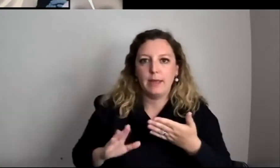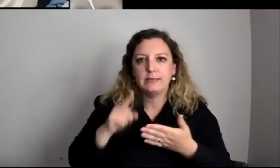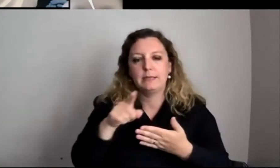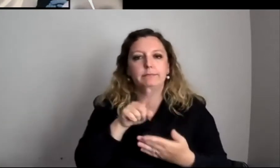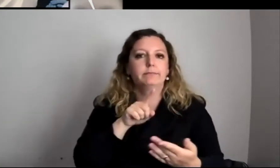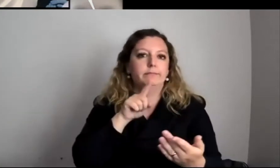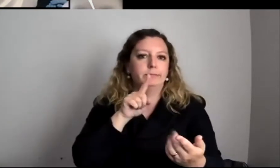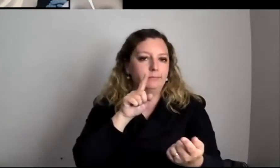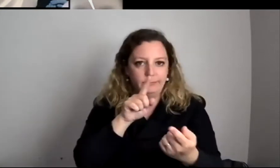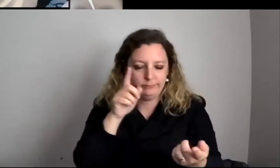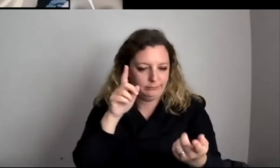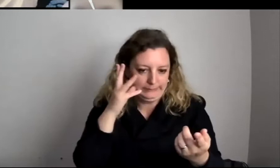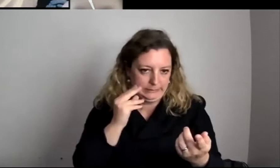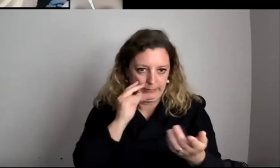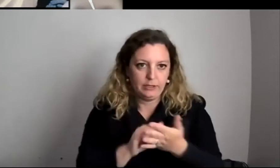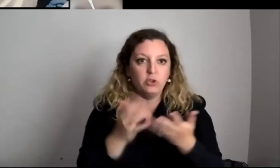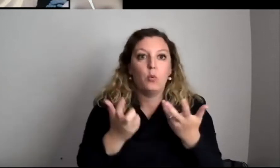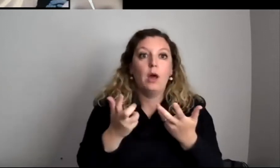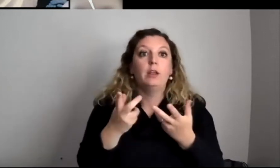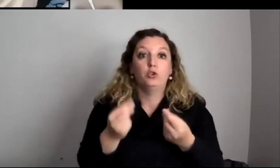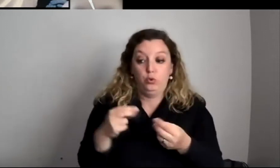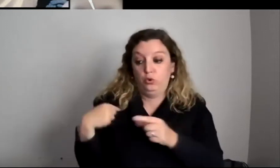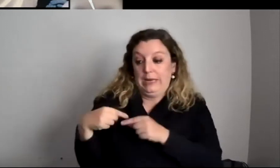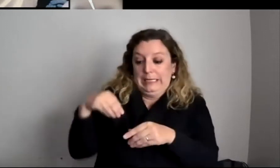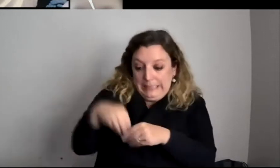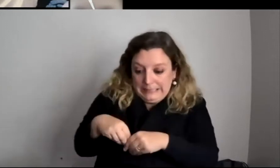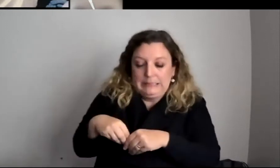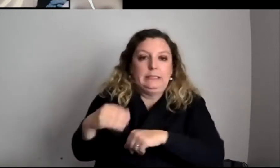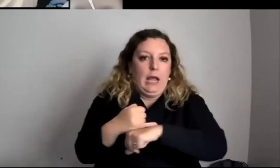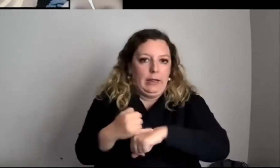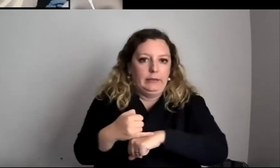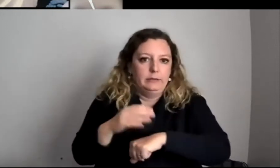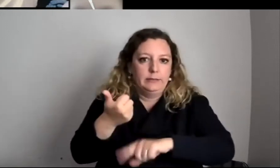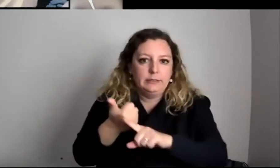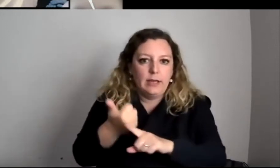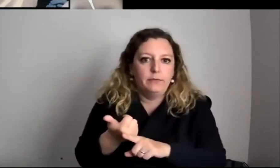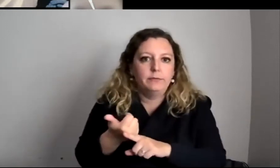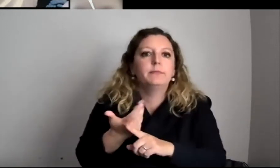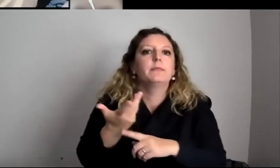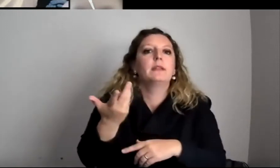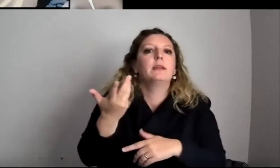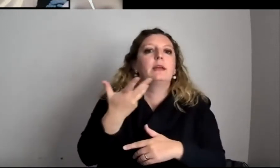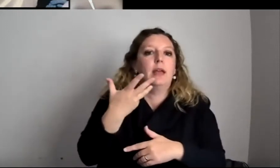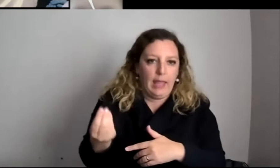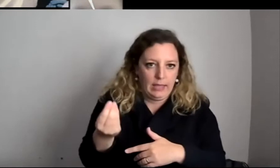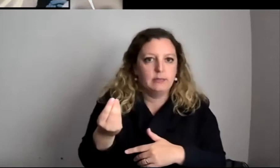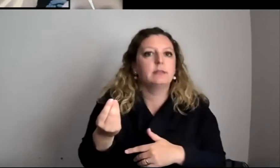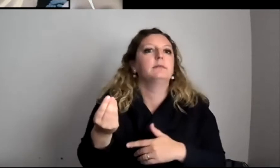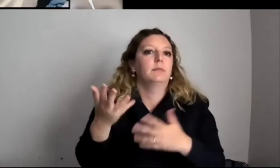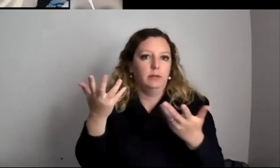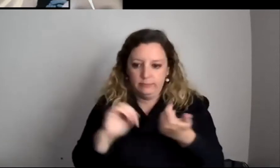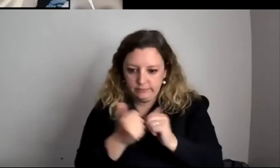into, is that she wanted to do genetics in Madagascar, but there just wasn't a genetics lab. So we had to figure out a way to get her over